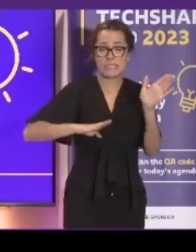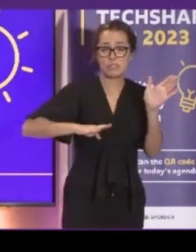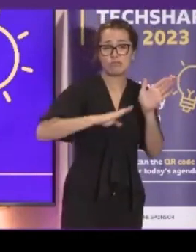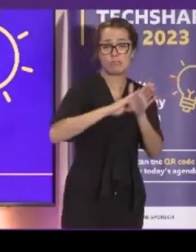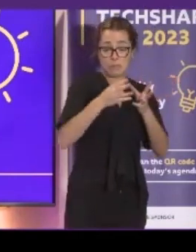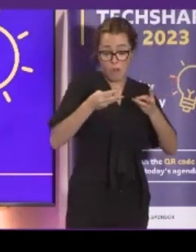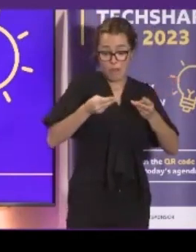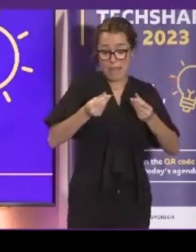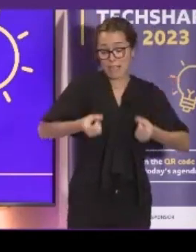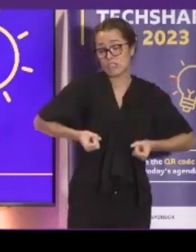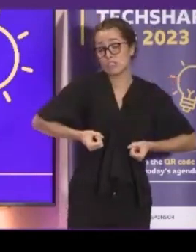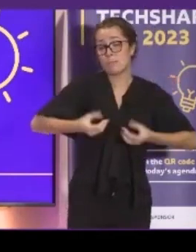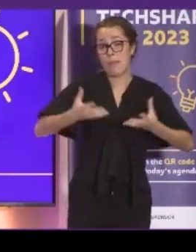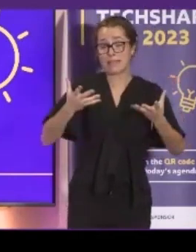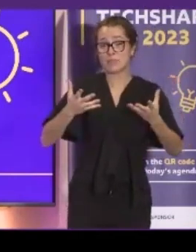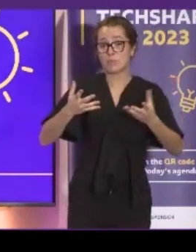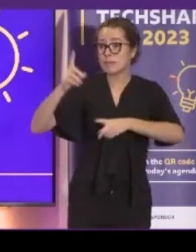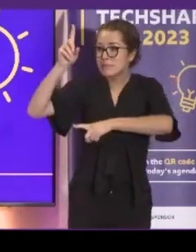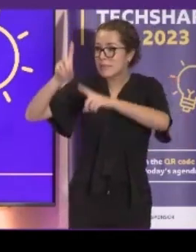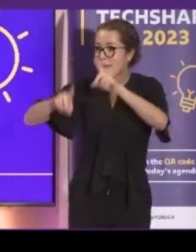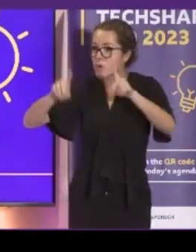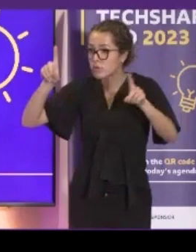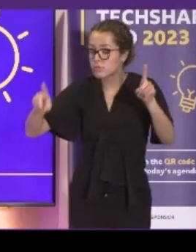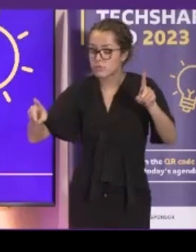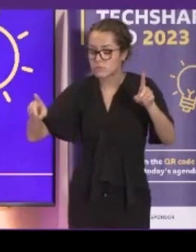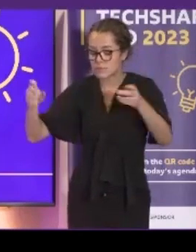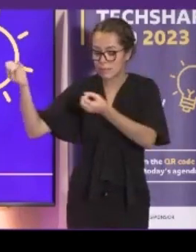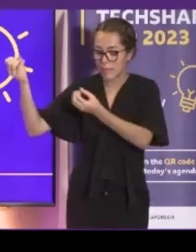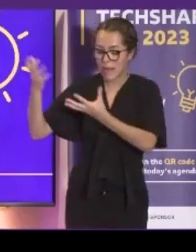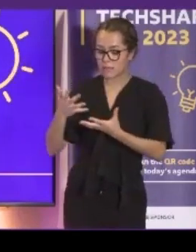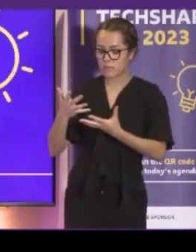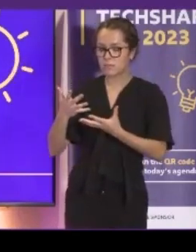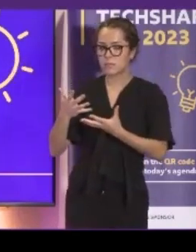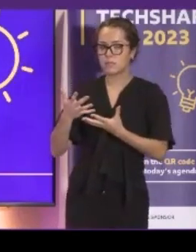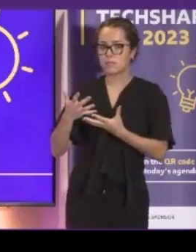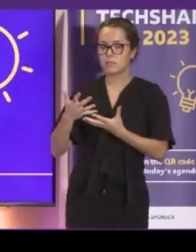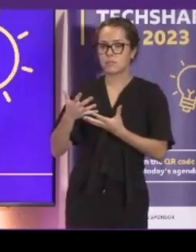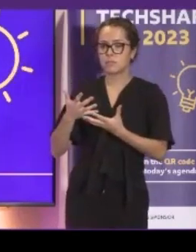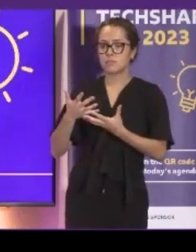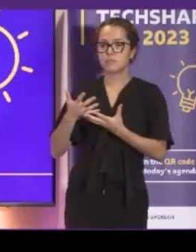diverse suppliers. So not taking away, but also focusing on